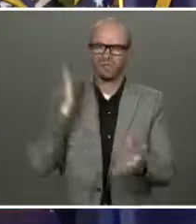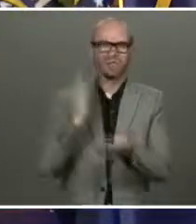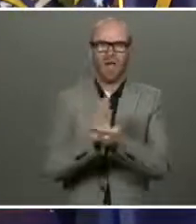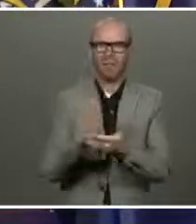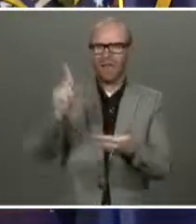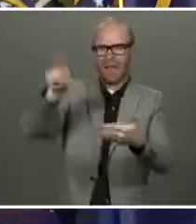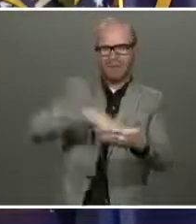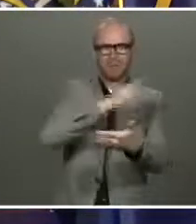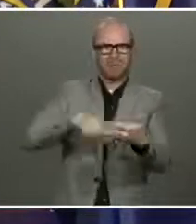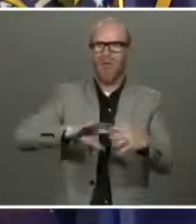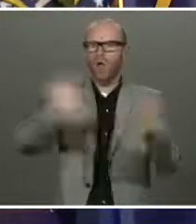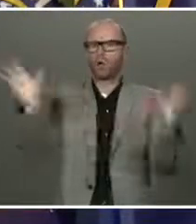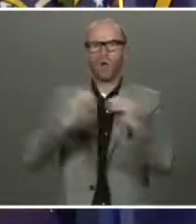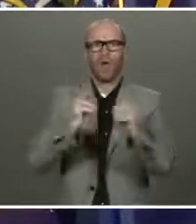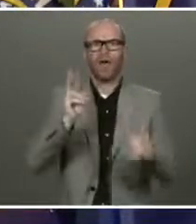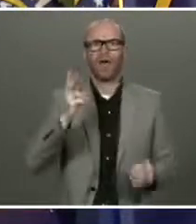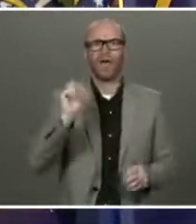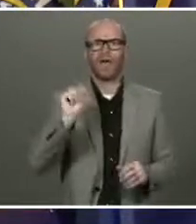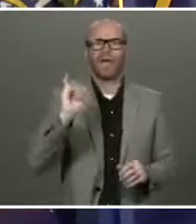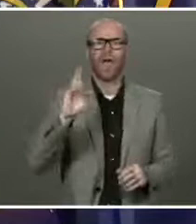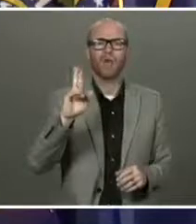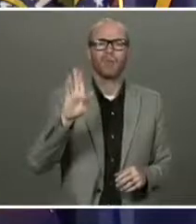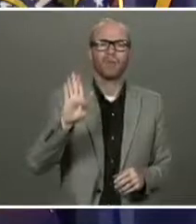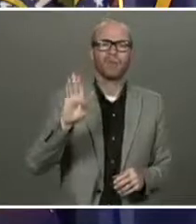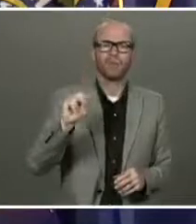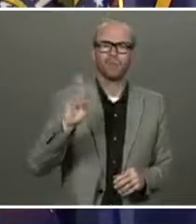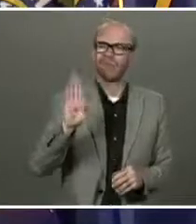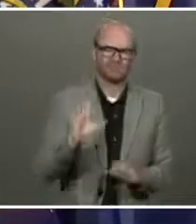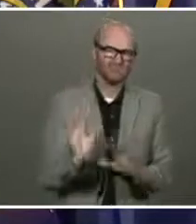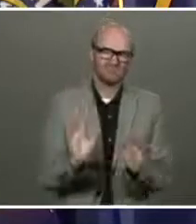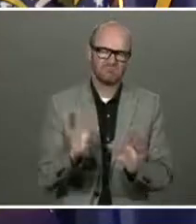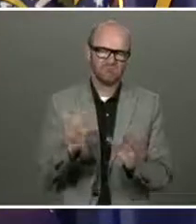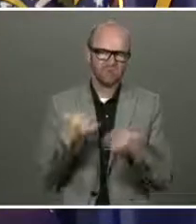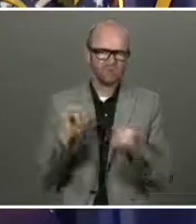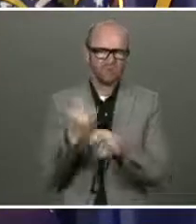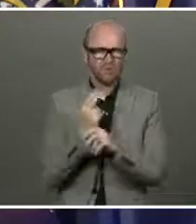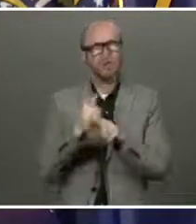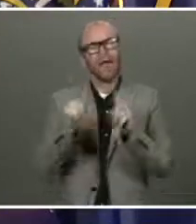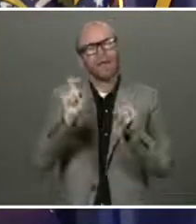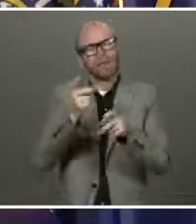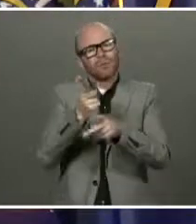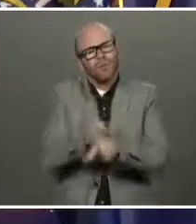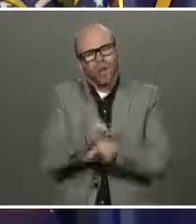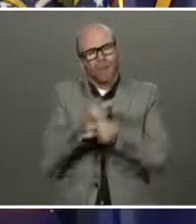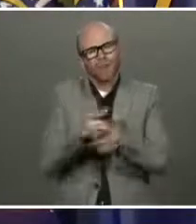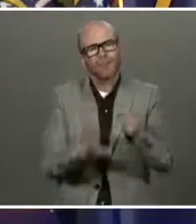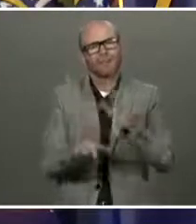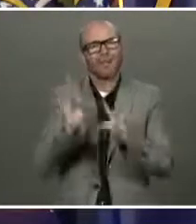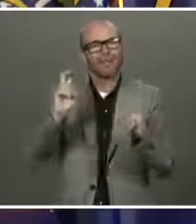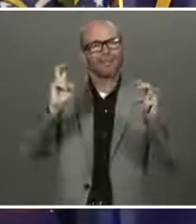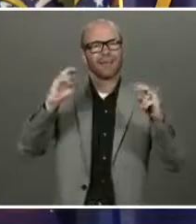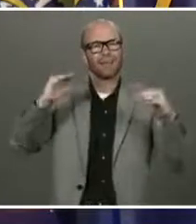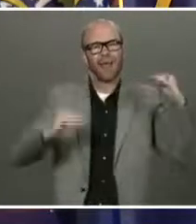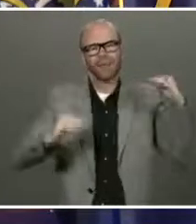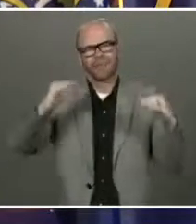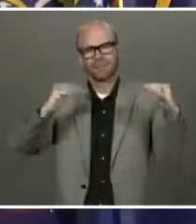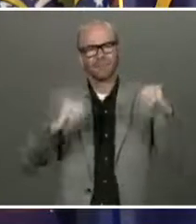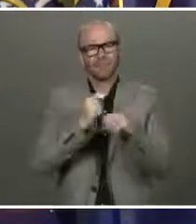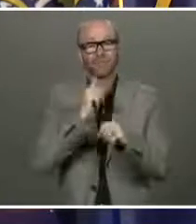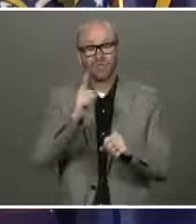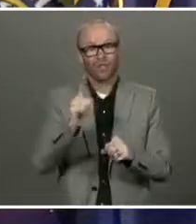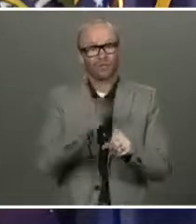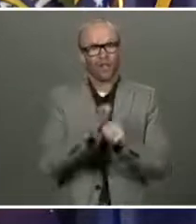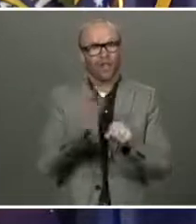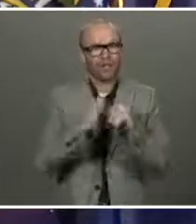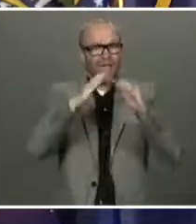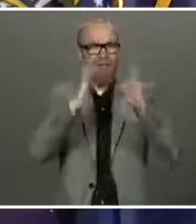anyone's radar. But certainly making sure that we're careful in finding that balance and making sure there's enough housing here for our kids